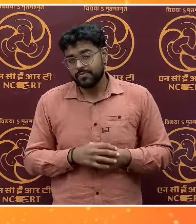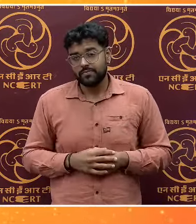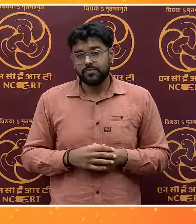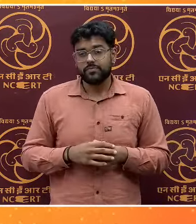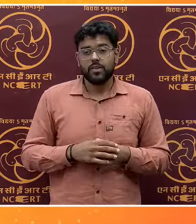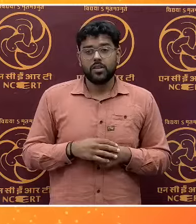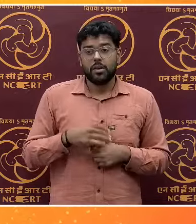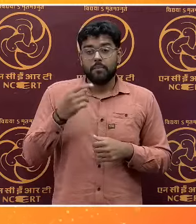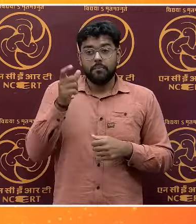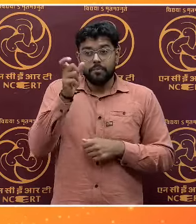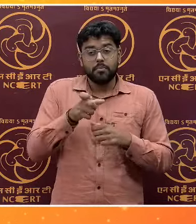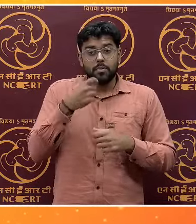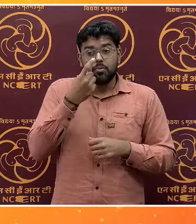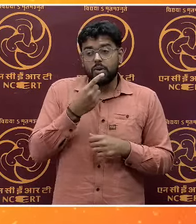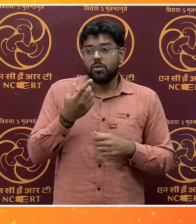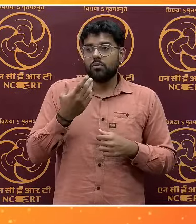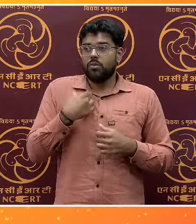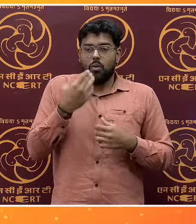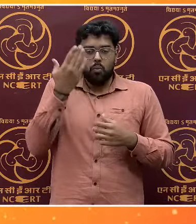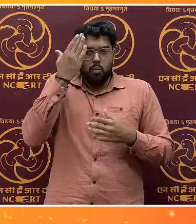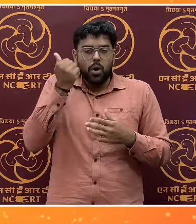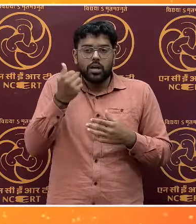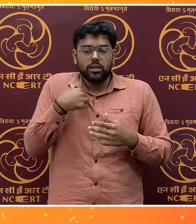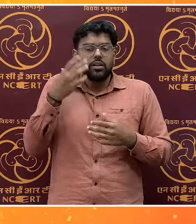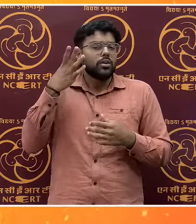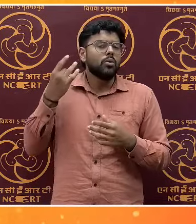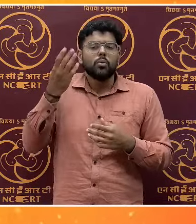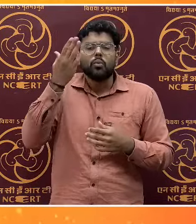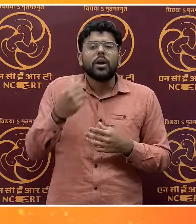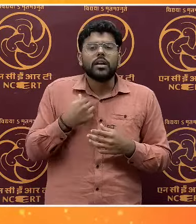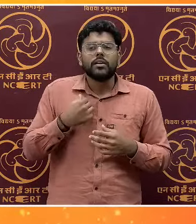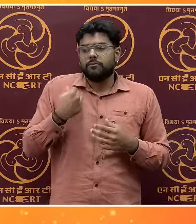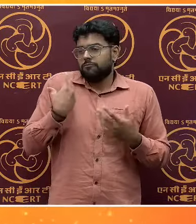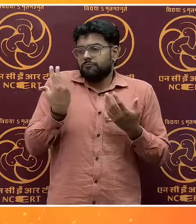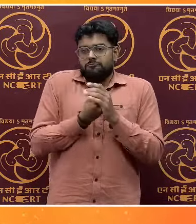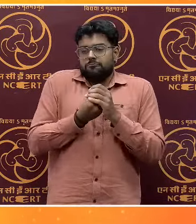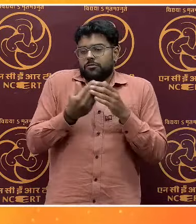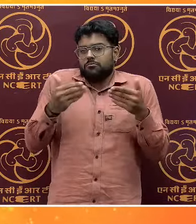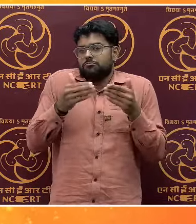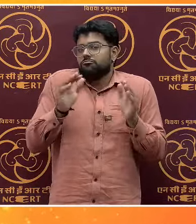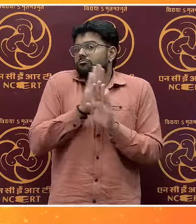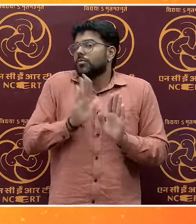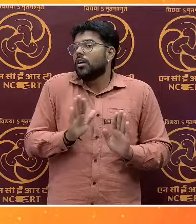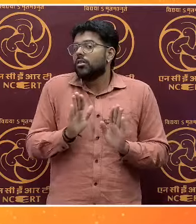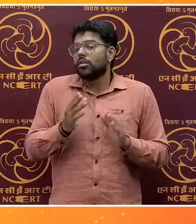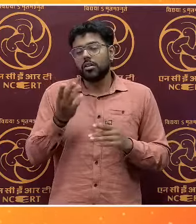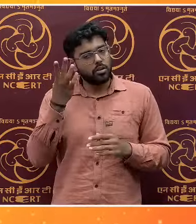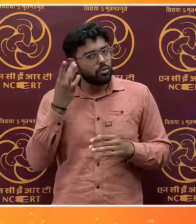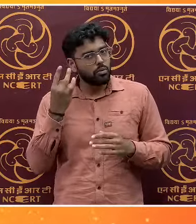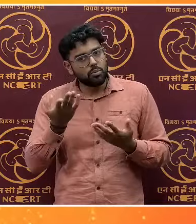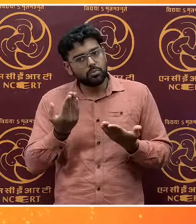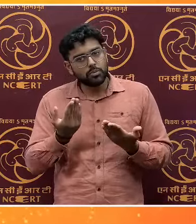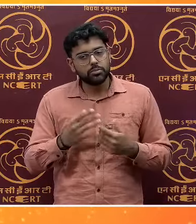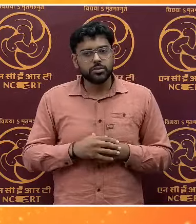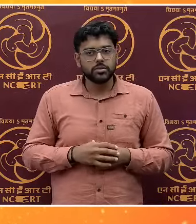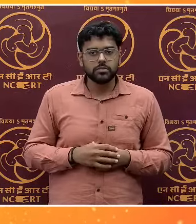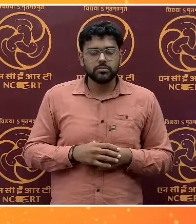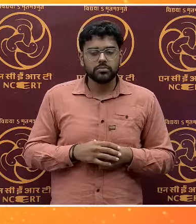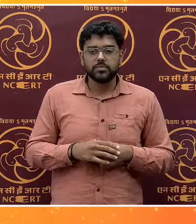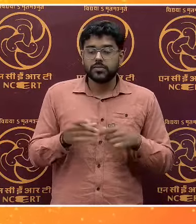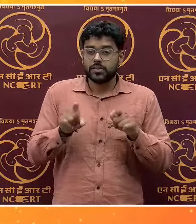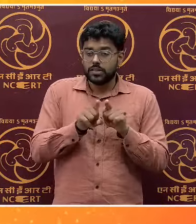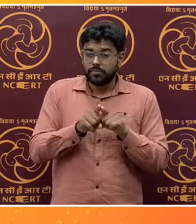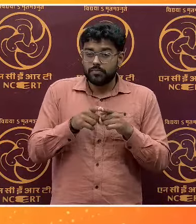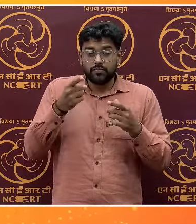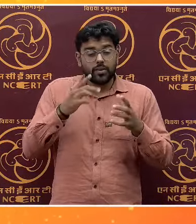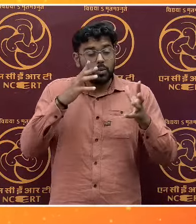who are in need just because they don't belong to us. No, it's like, ma'am, you know the theme of Vasudhaiva Kutumbakam. yeah. So the